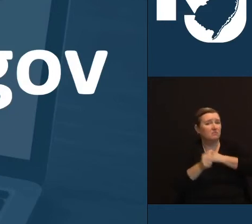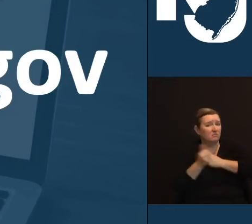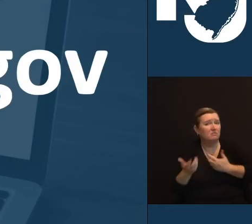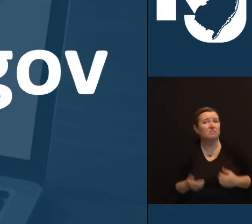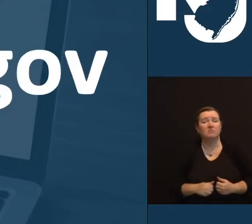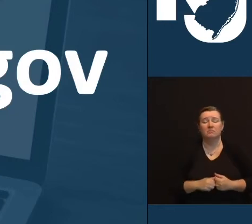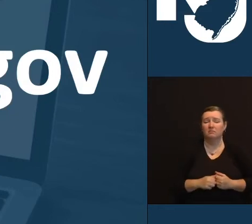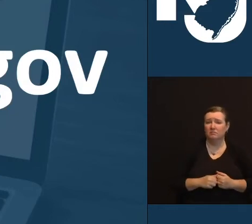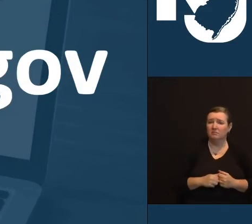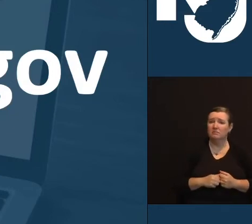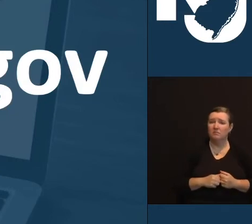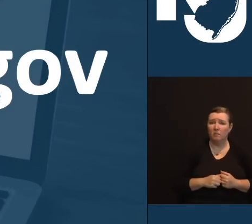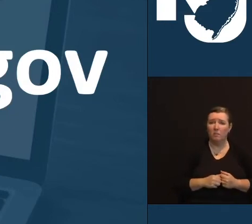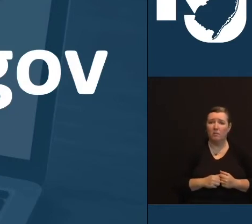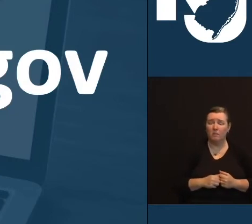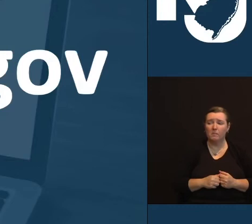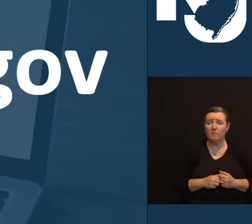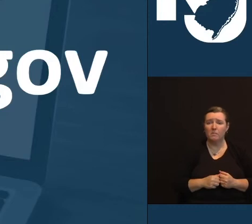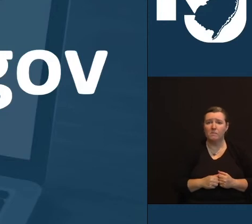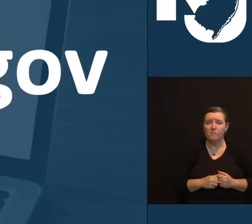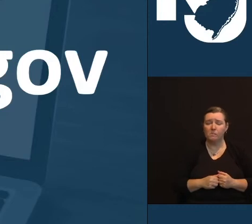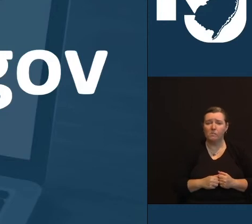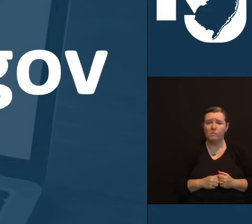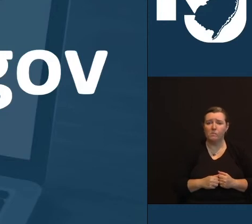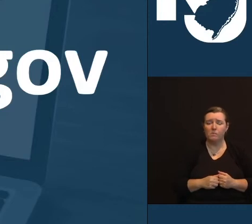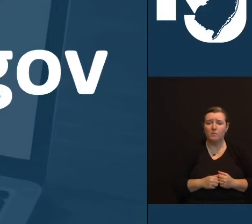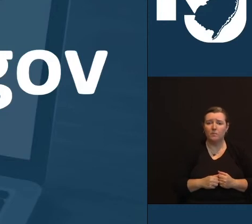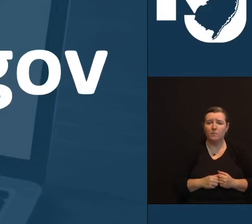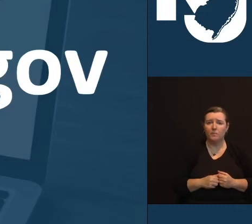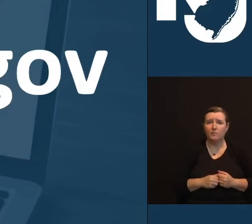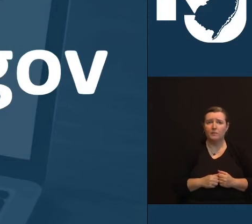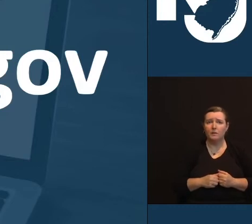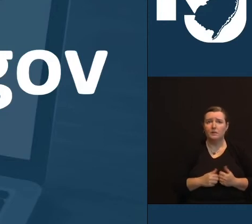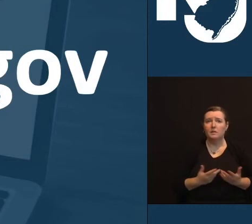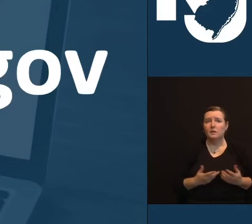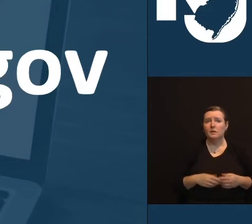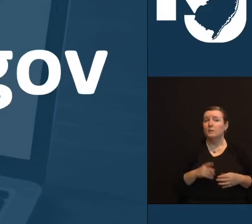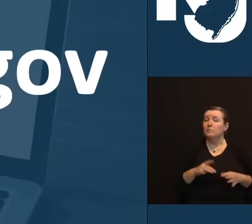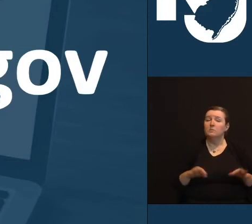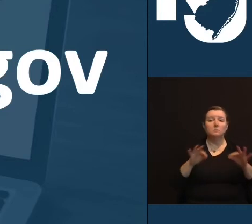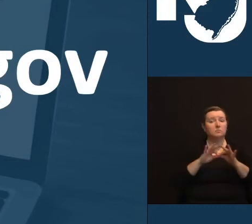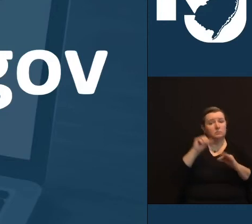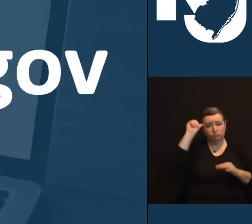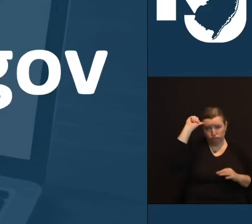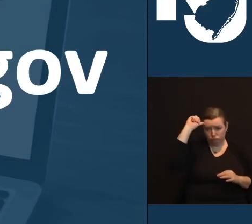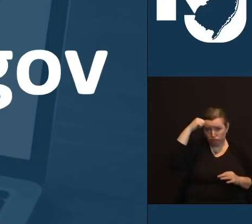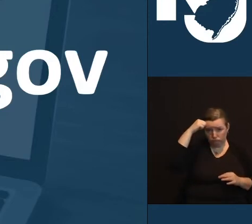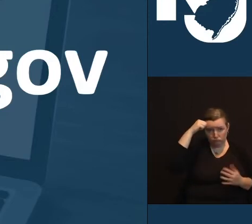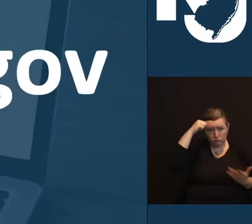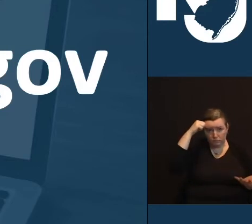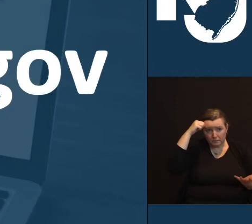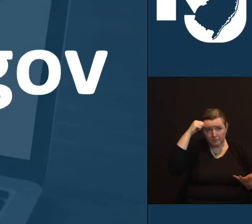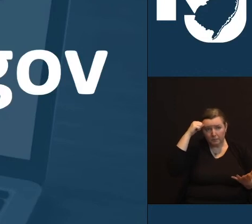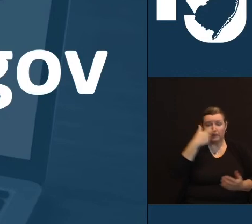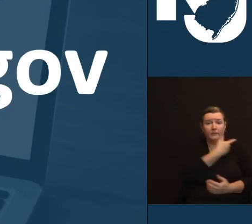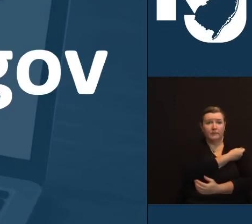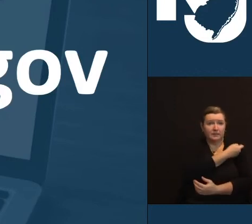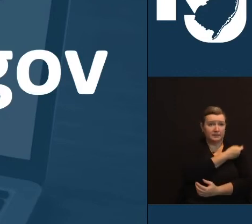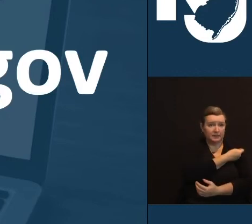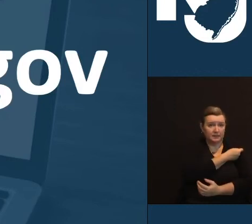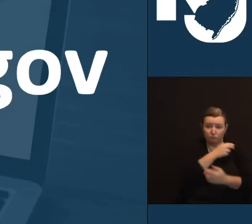load. Let's also keep in mind that we're still weeks away from the first doses of a vaccine being